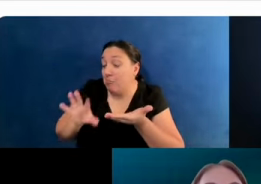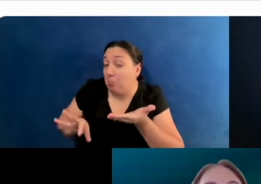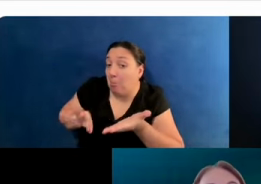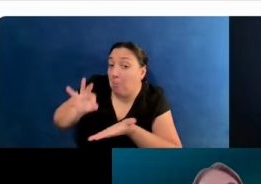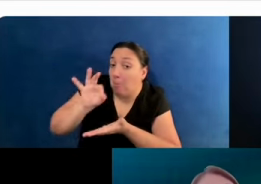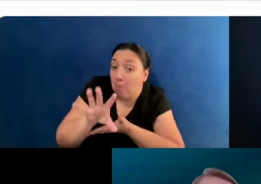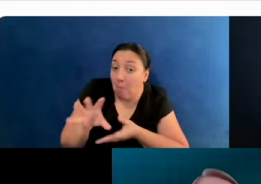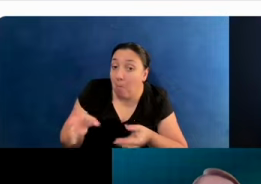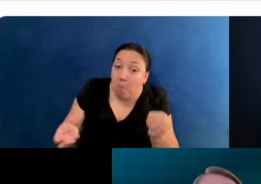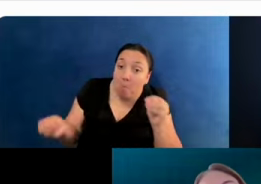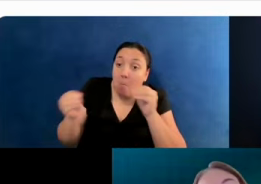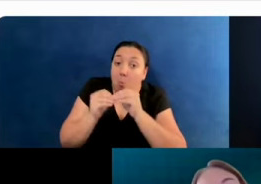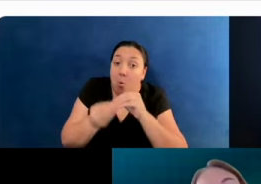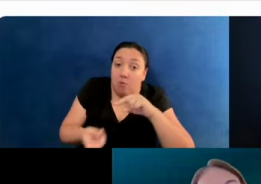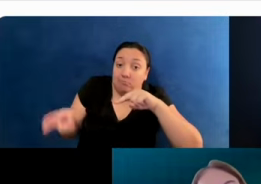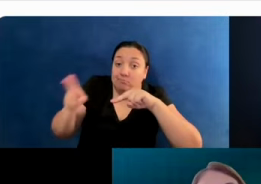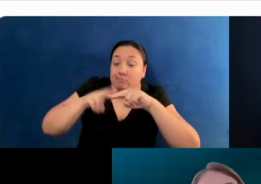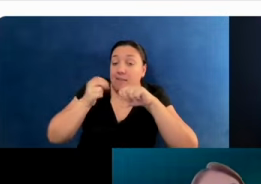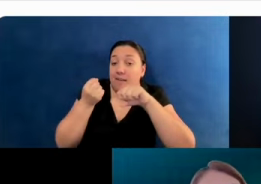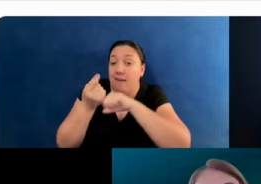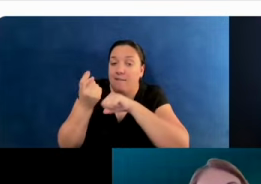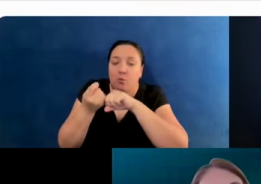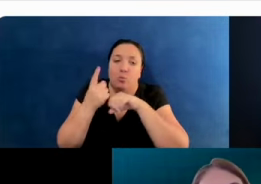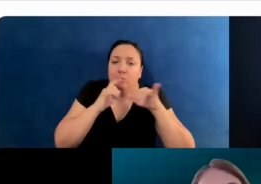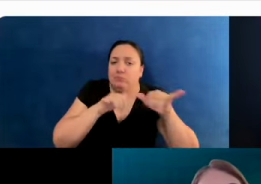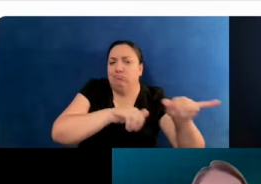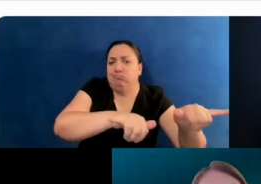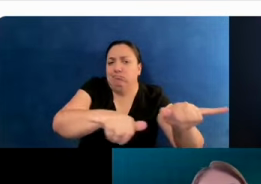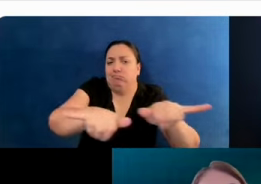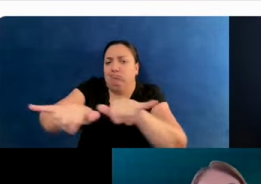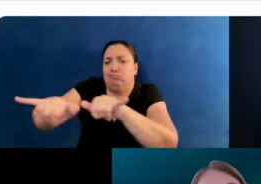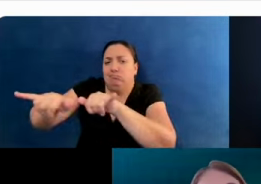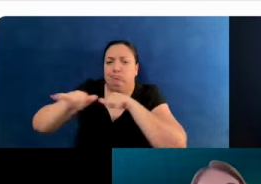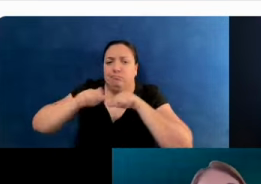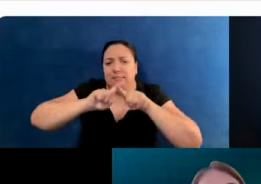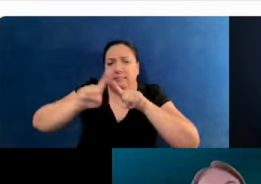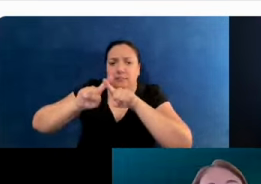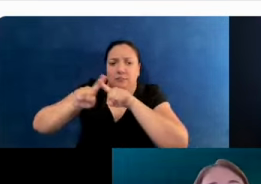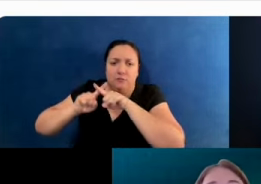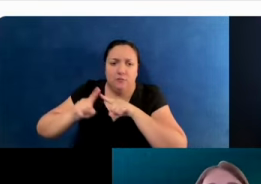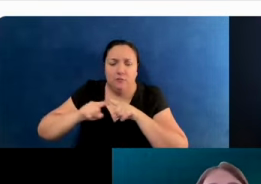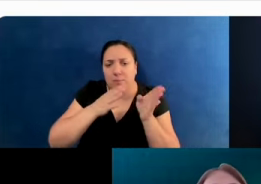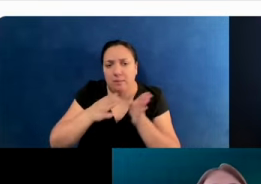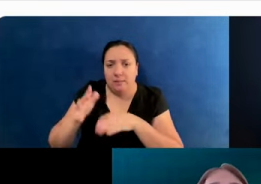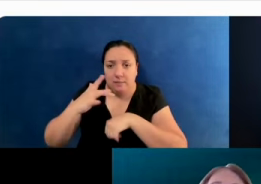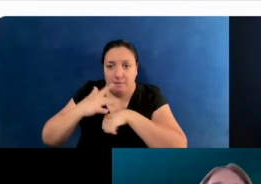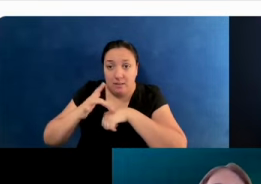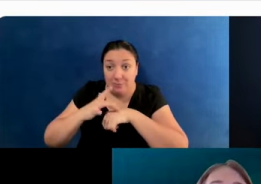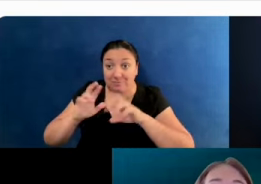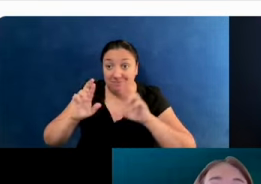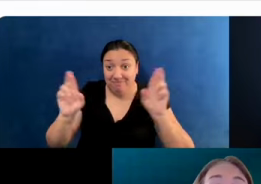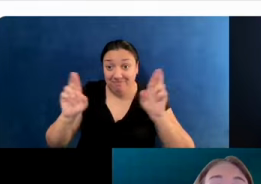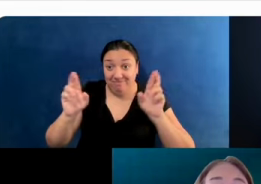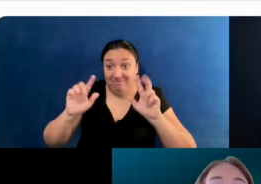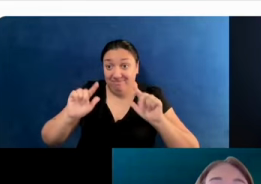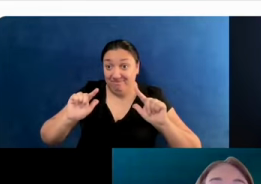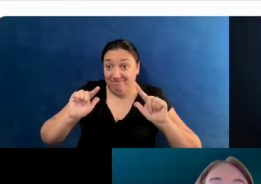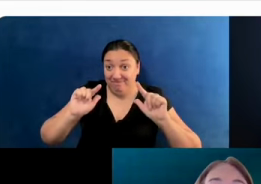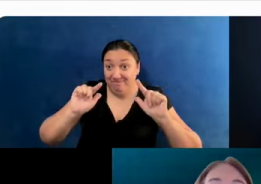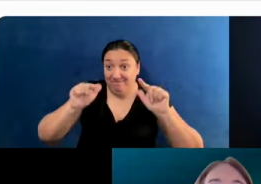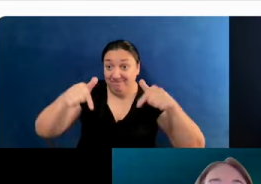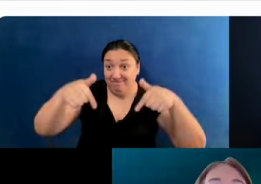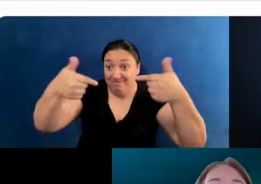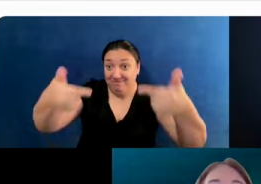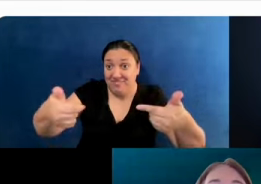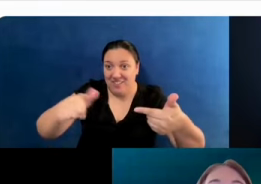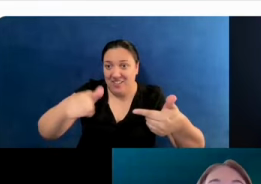more annually. Those are all the same across all of the different plans that may be available. And there are many